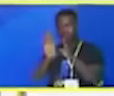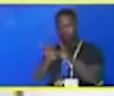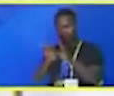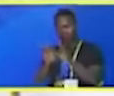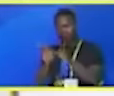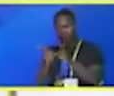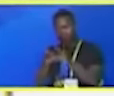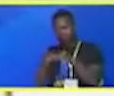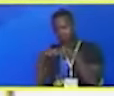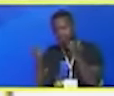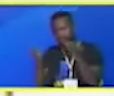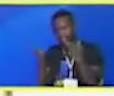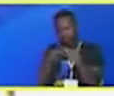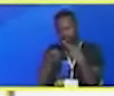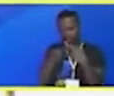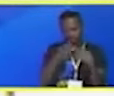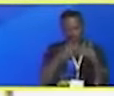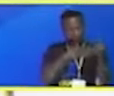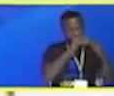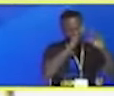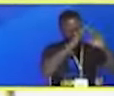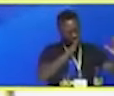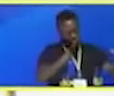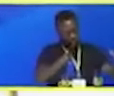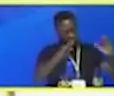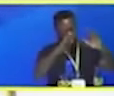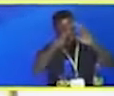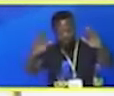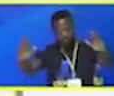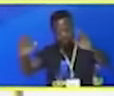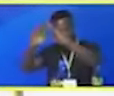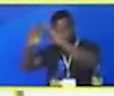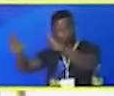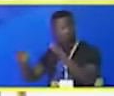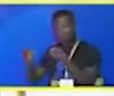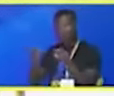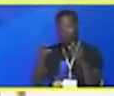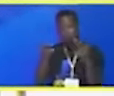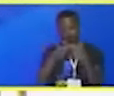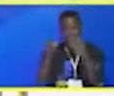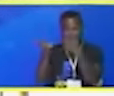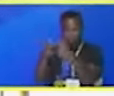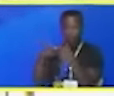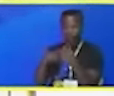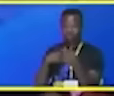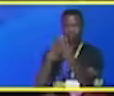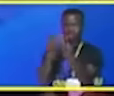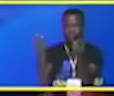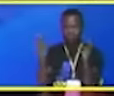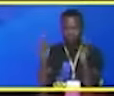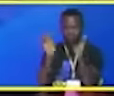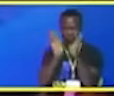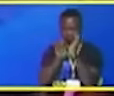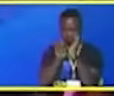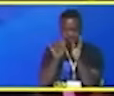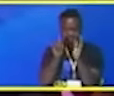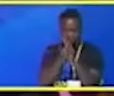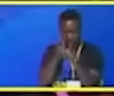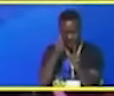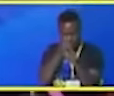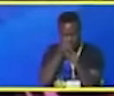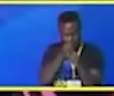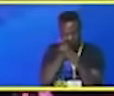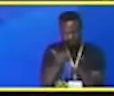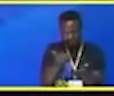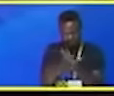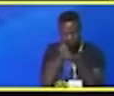rooms in any house are separated by walls and doors. A door is an authorized system for